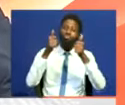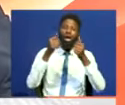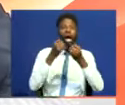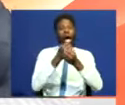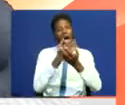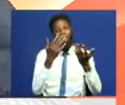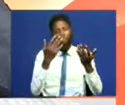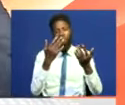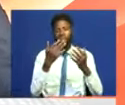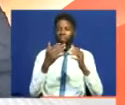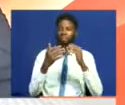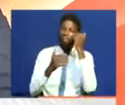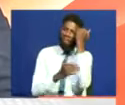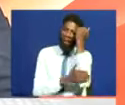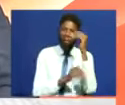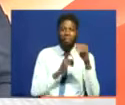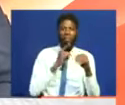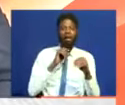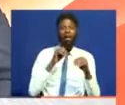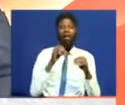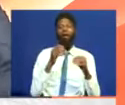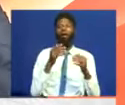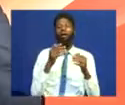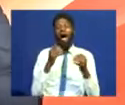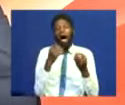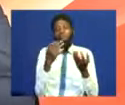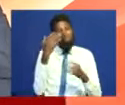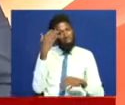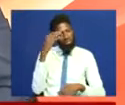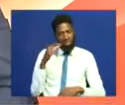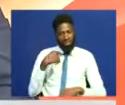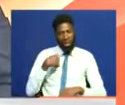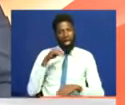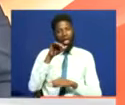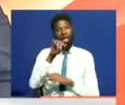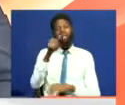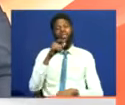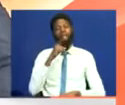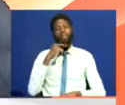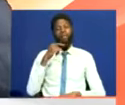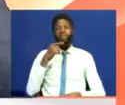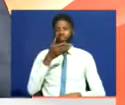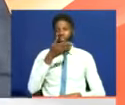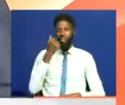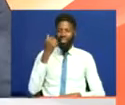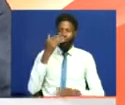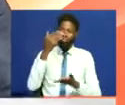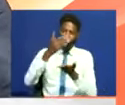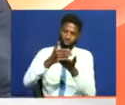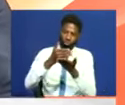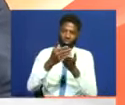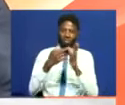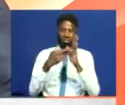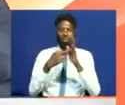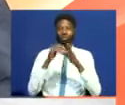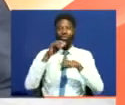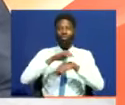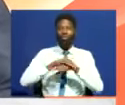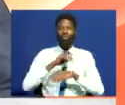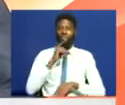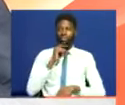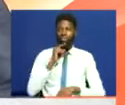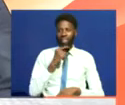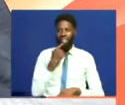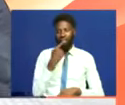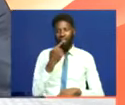there, mm-hmm. but I would implore other okay. men, let us stop this. On behalf of the good men, okay. I would say kindly,